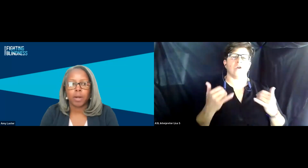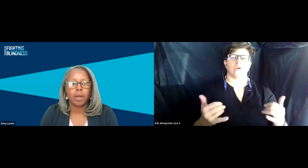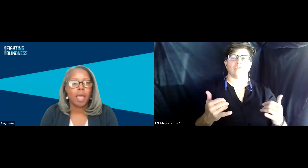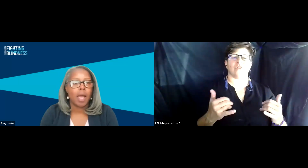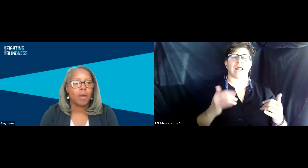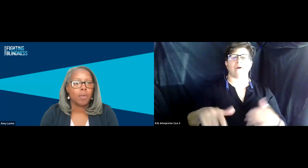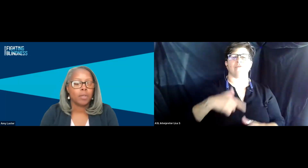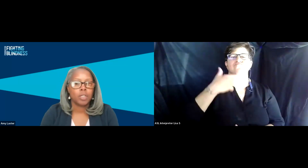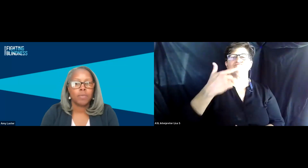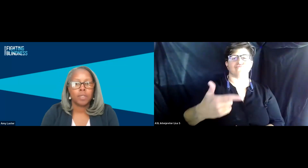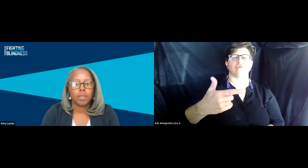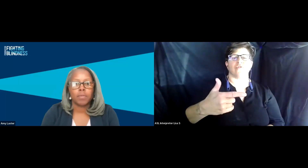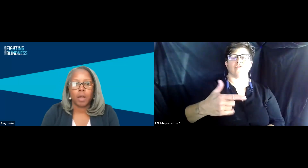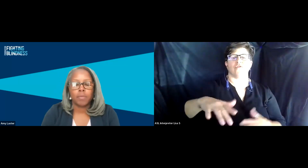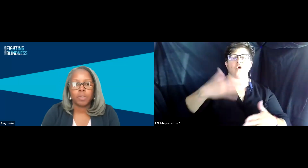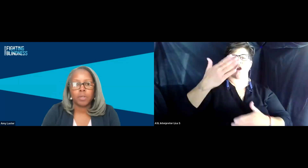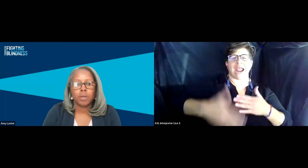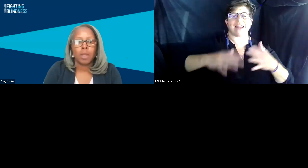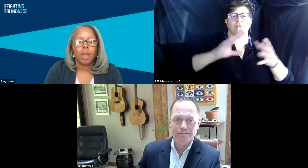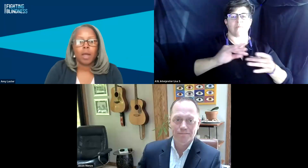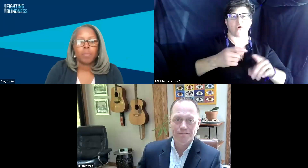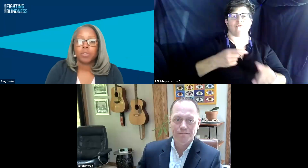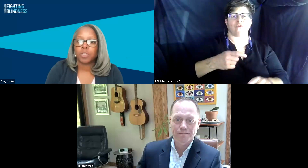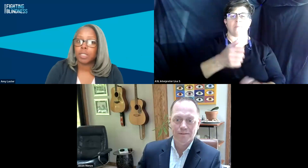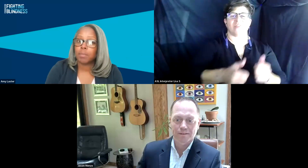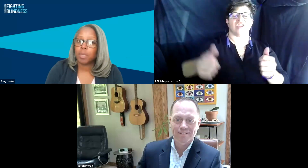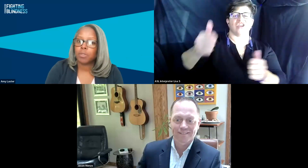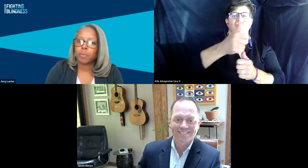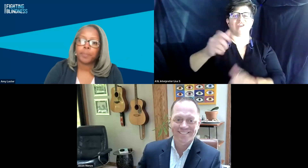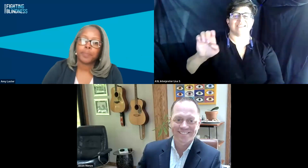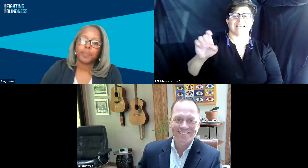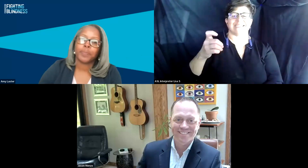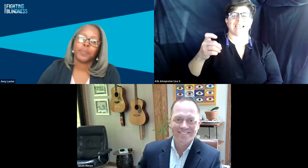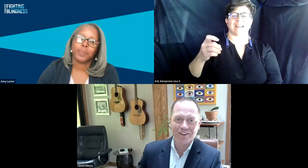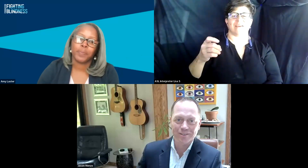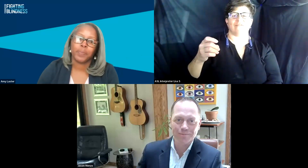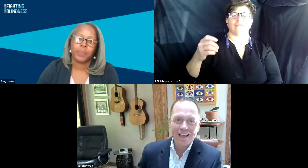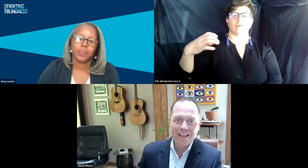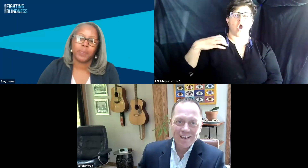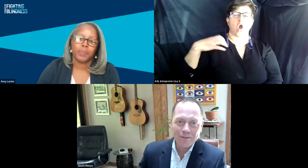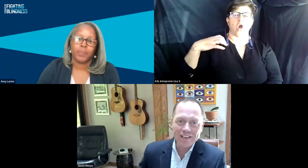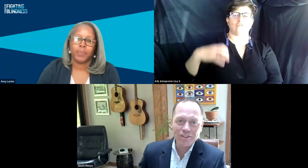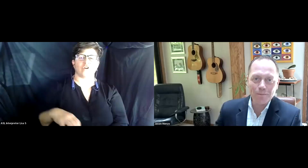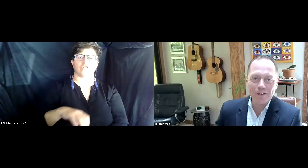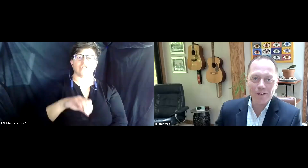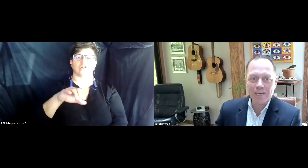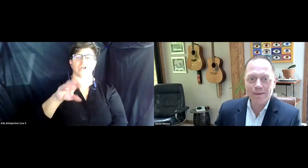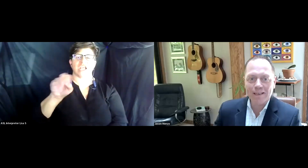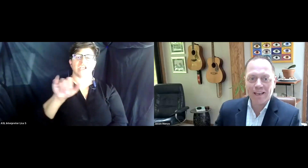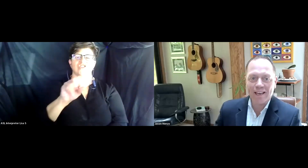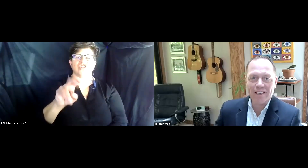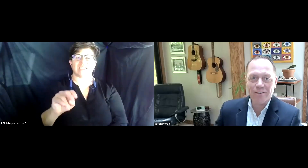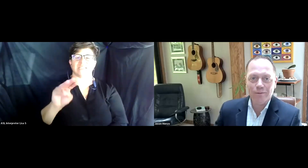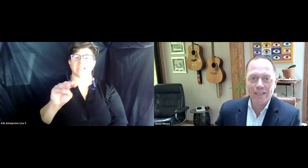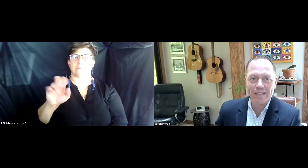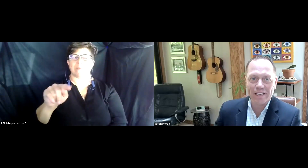remarks by our Chief Executive Officer, Mr. Jason Menzo. Awesome. Well, thank you so much,